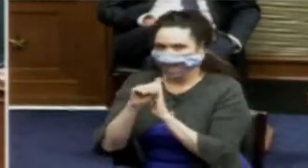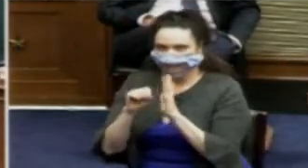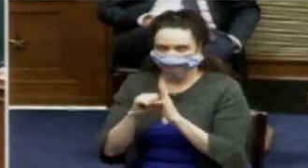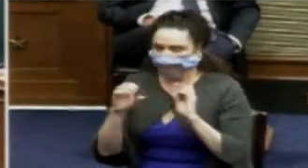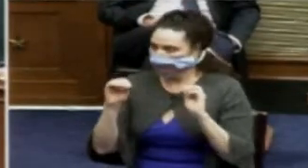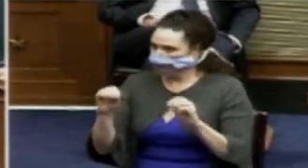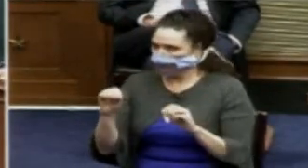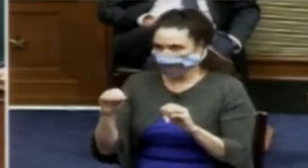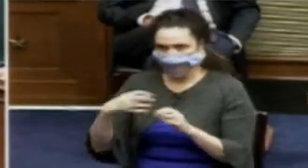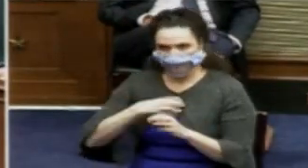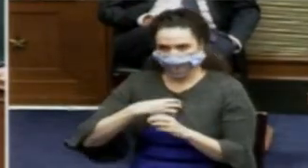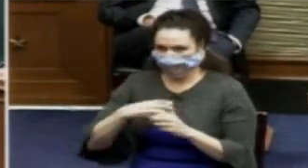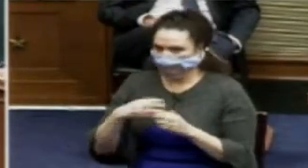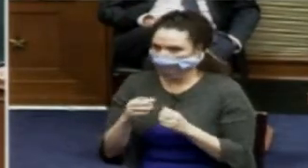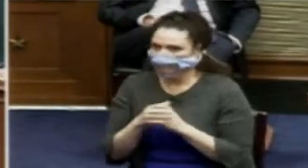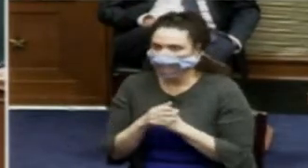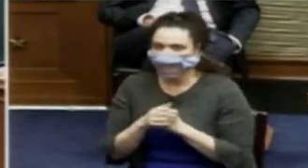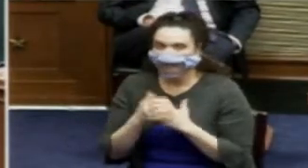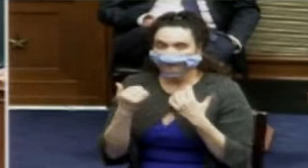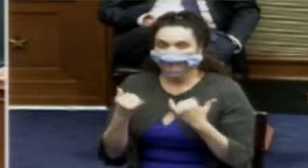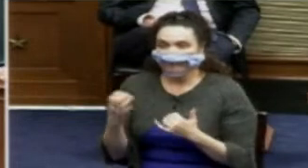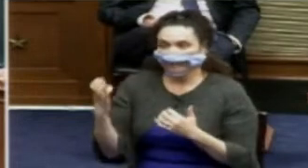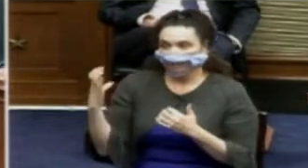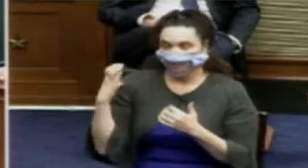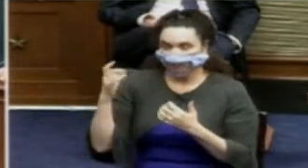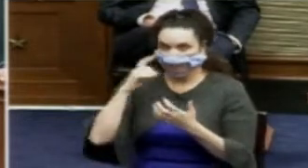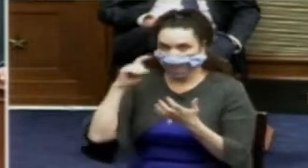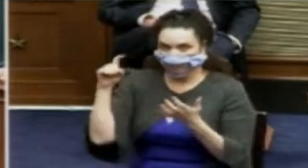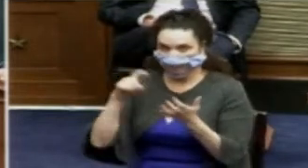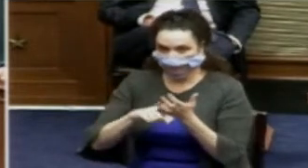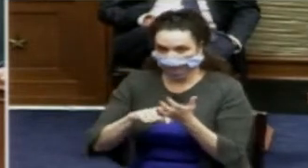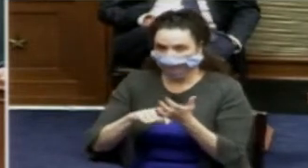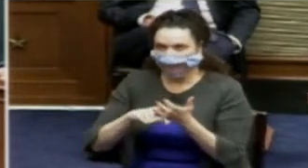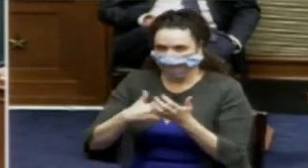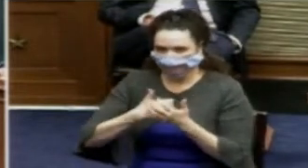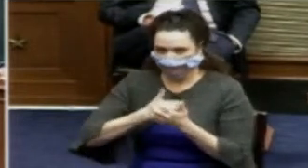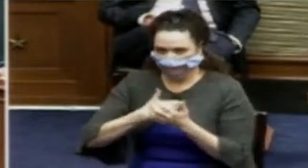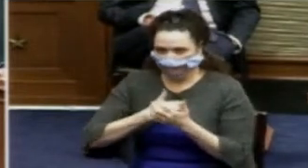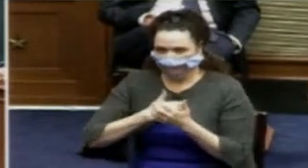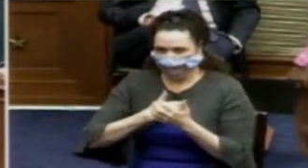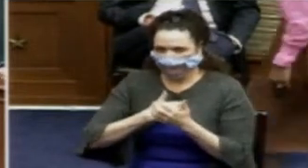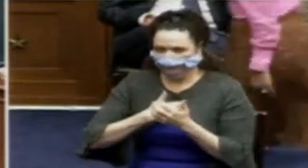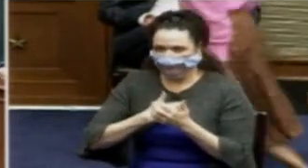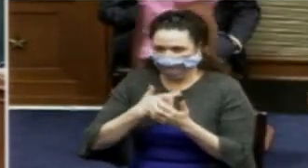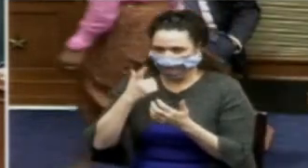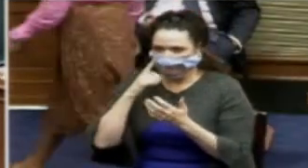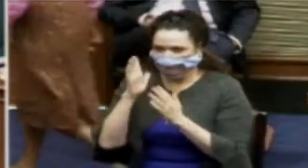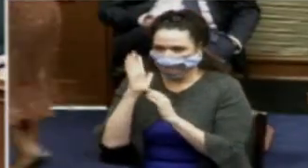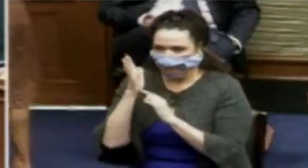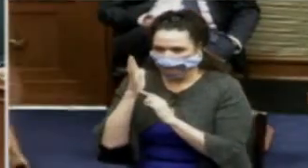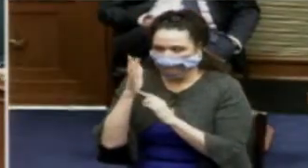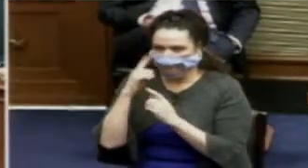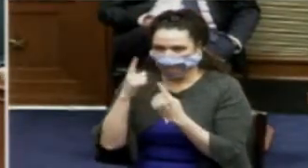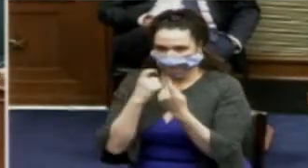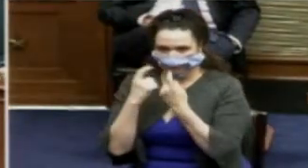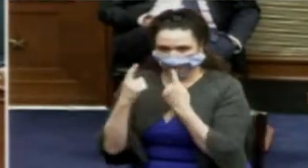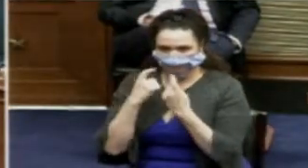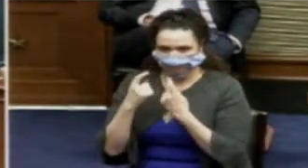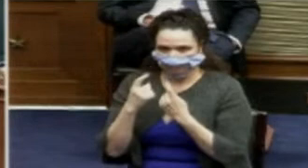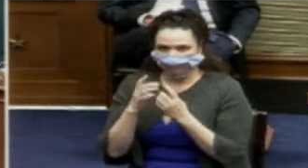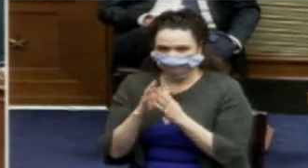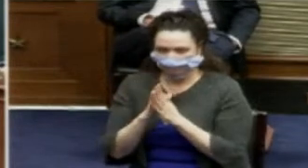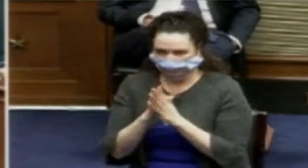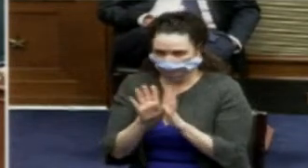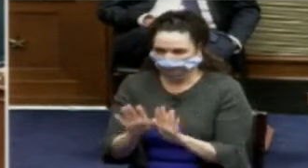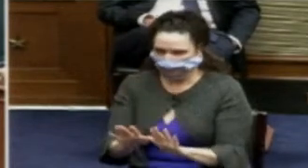Thank you. The chair now recognizes herself for 5 minutes for questions. The